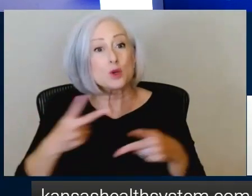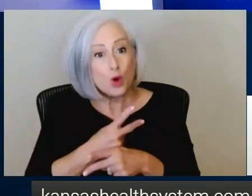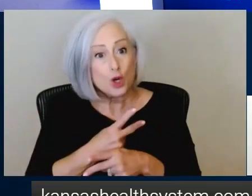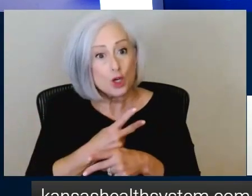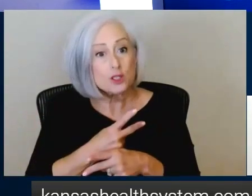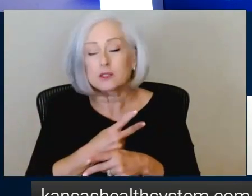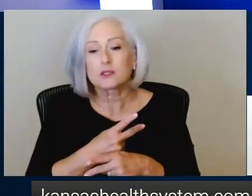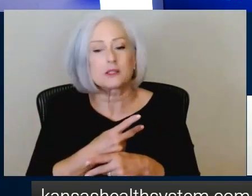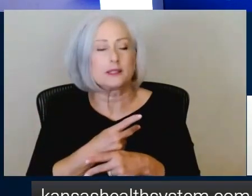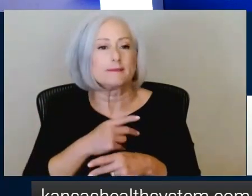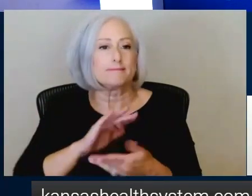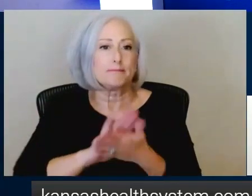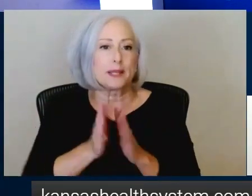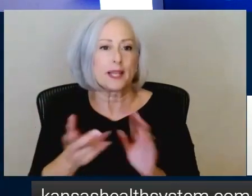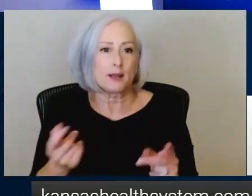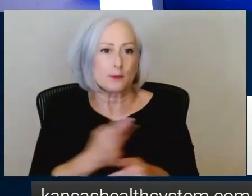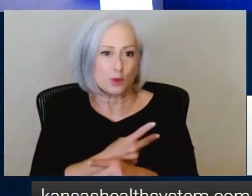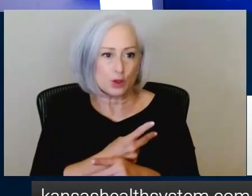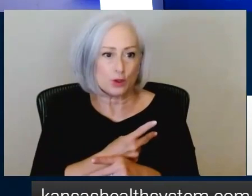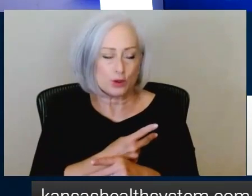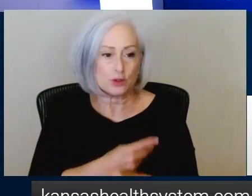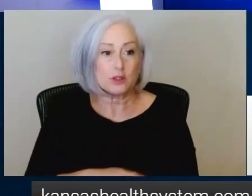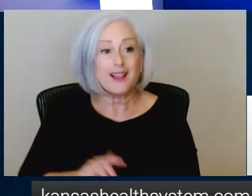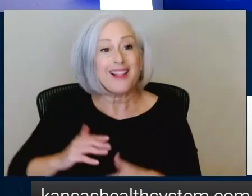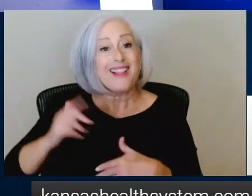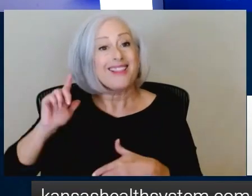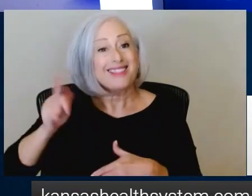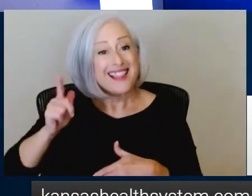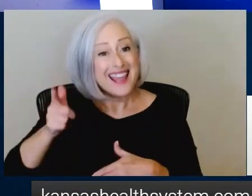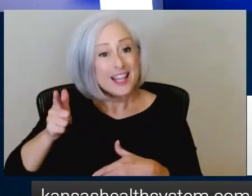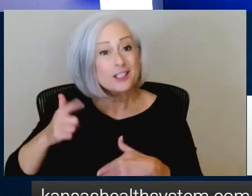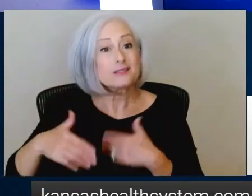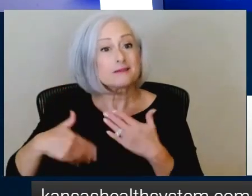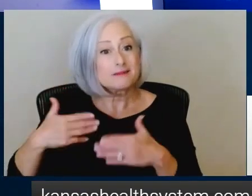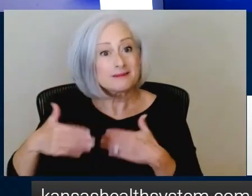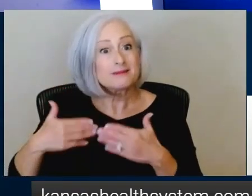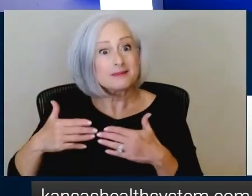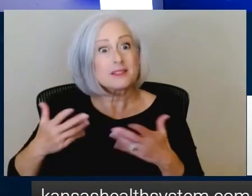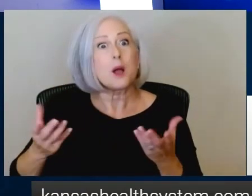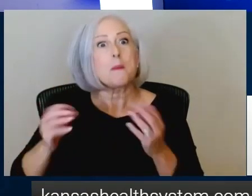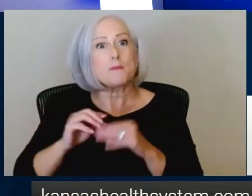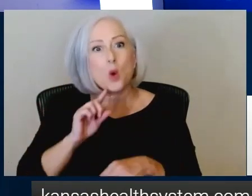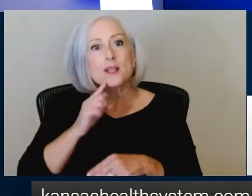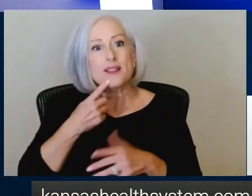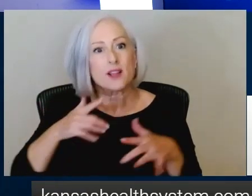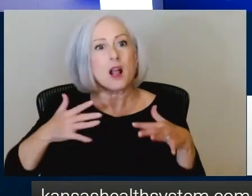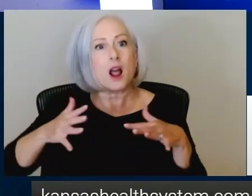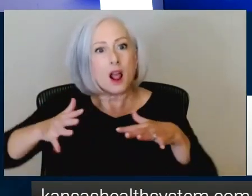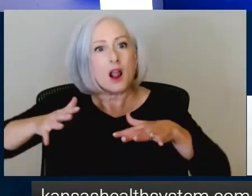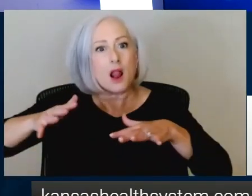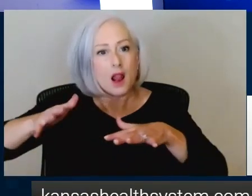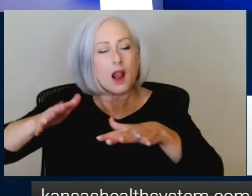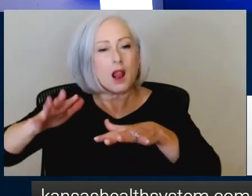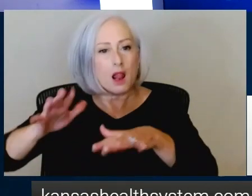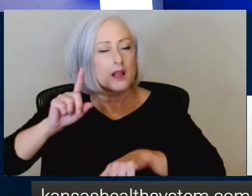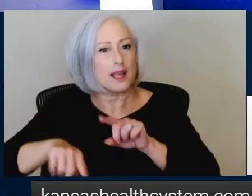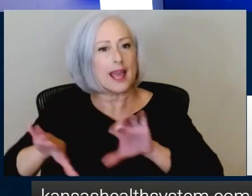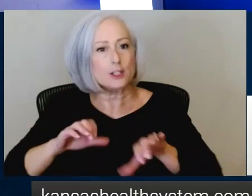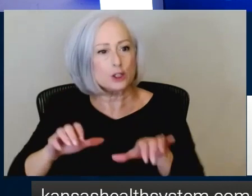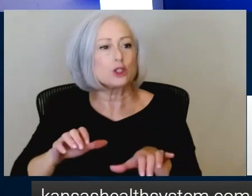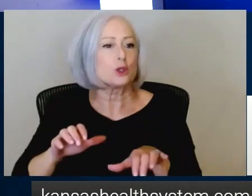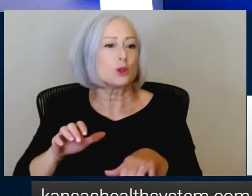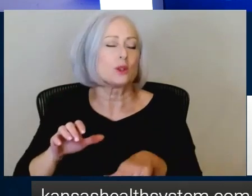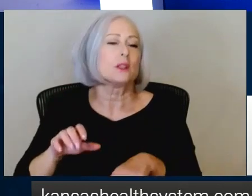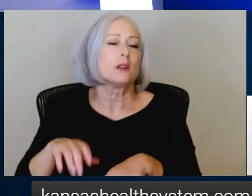as the tremor progresses, it just becomes more and more pronounced, and you can't do the activities of daily living. Let's say